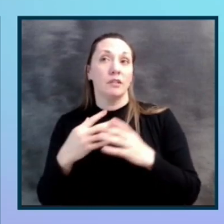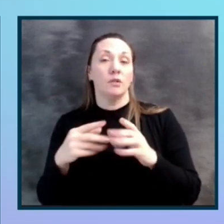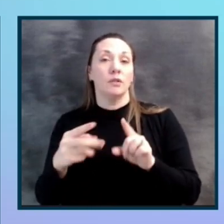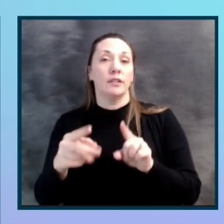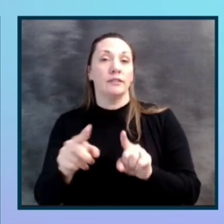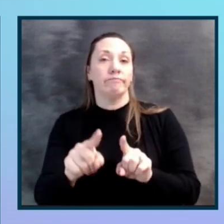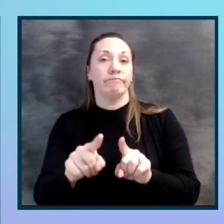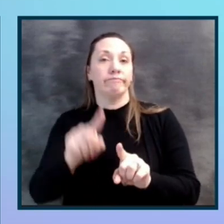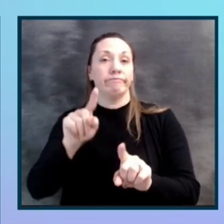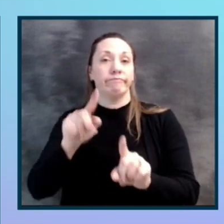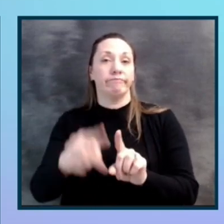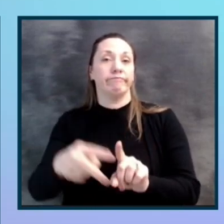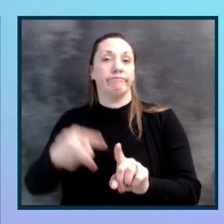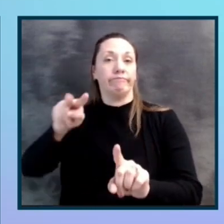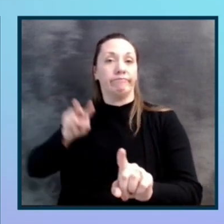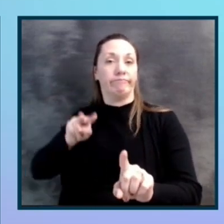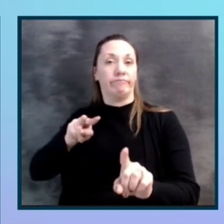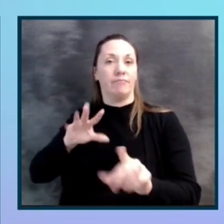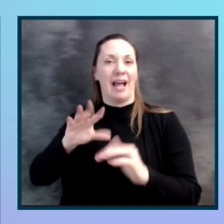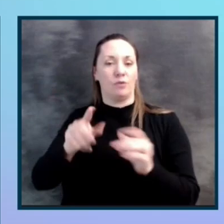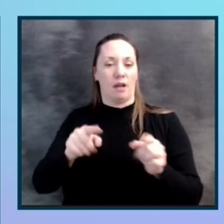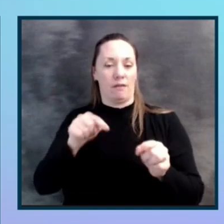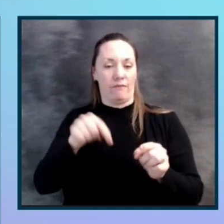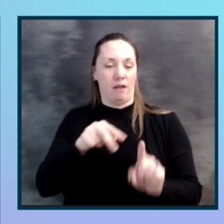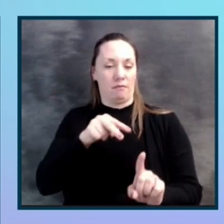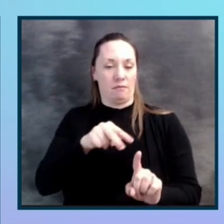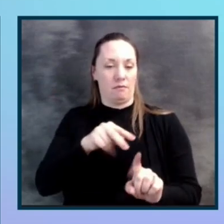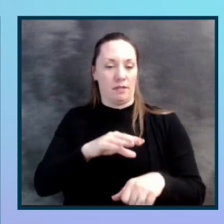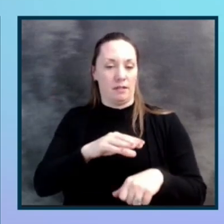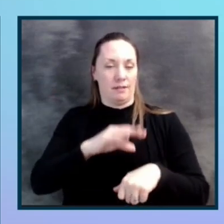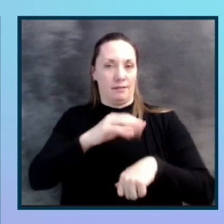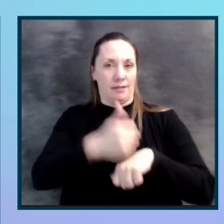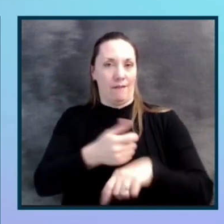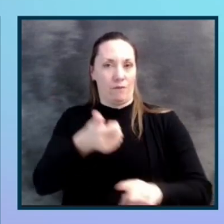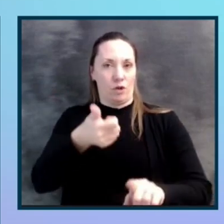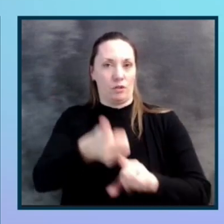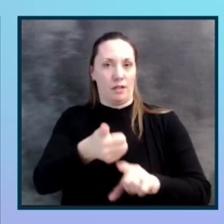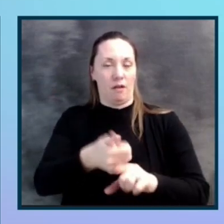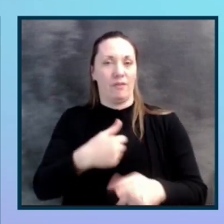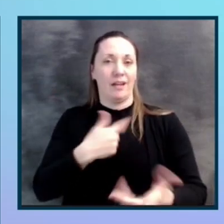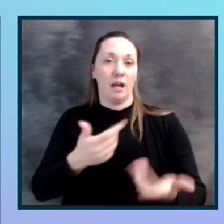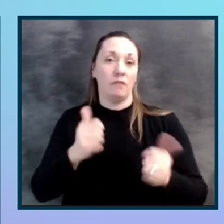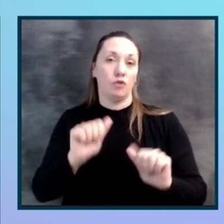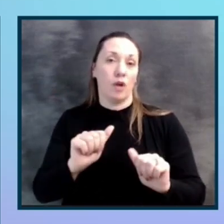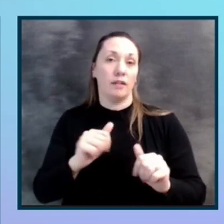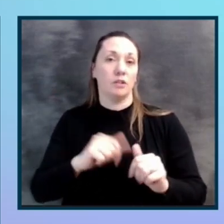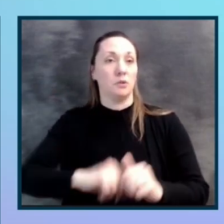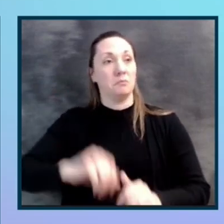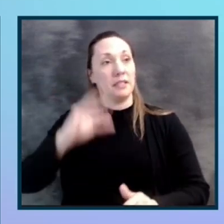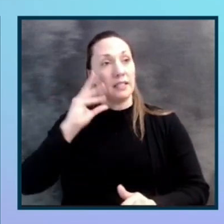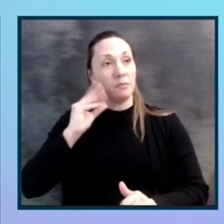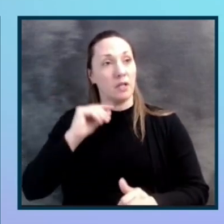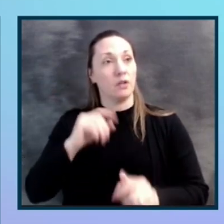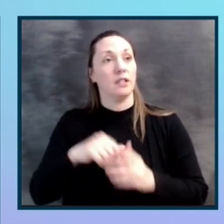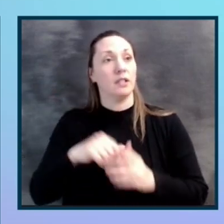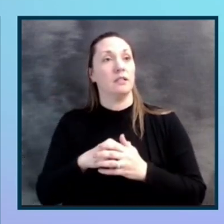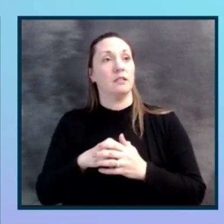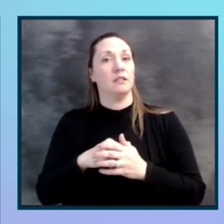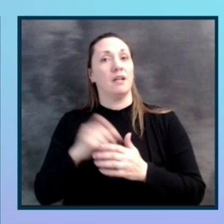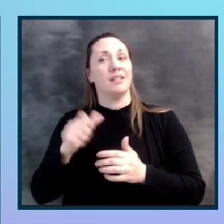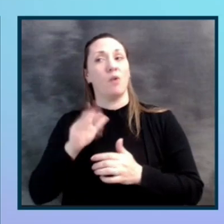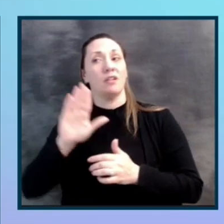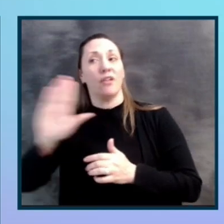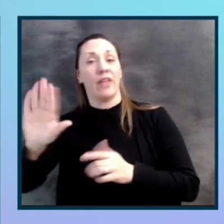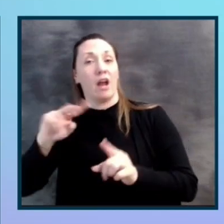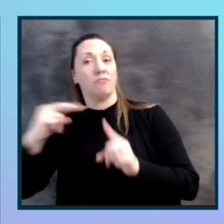that box that you've set for yourself and kind of try and walk a mile in somebody else's shoes, if that's